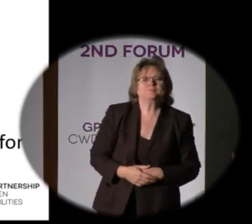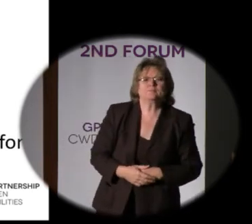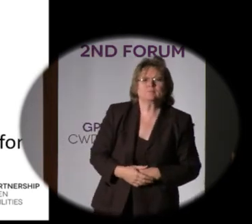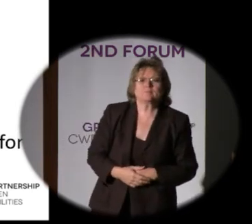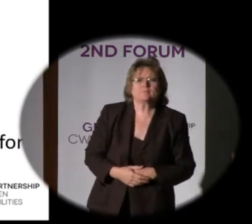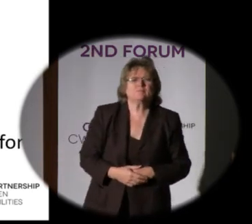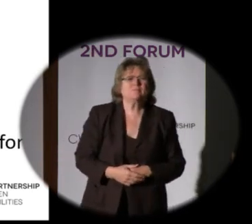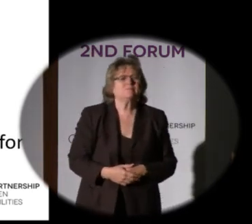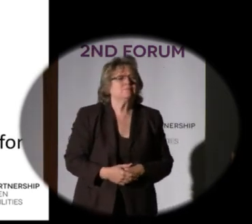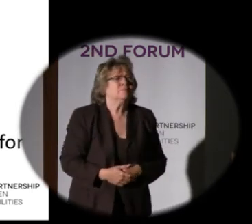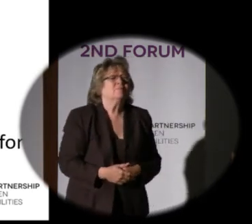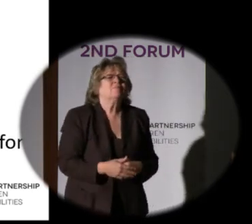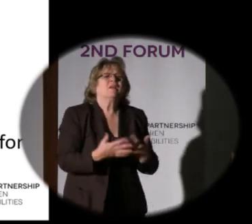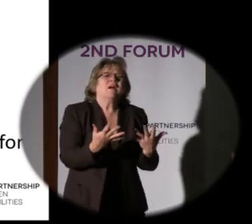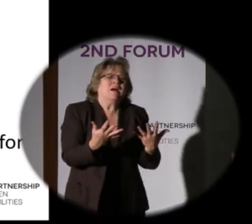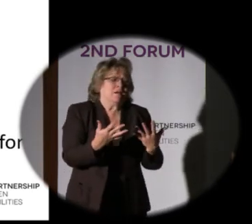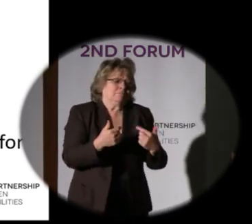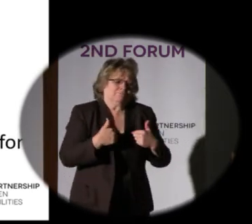express